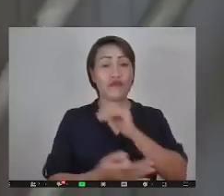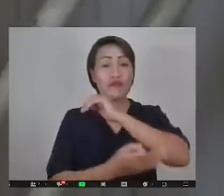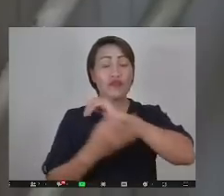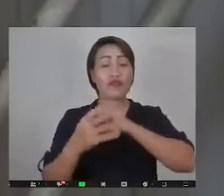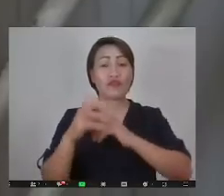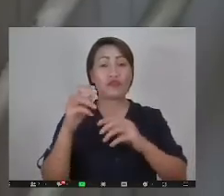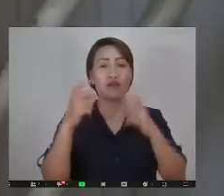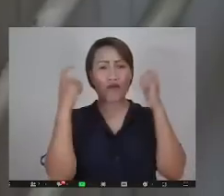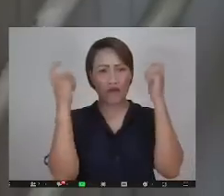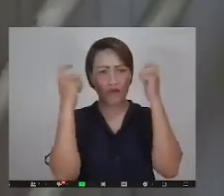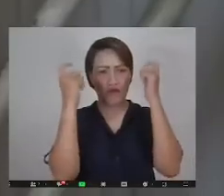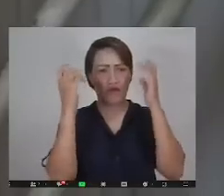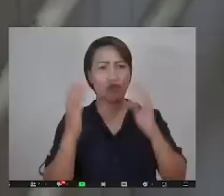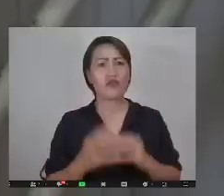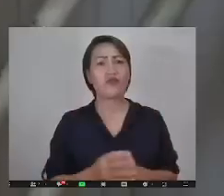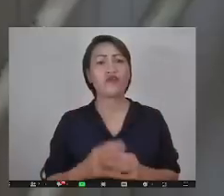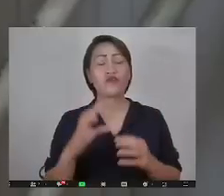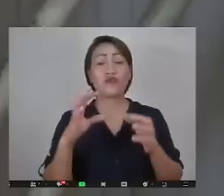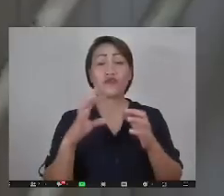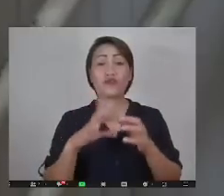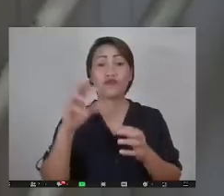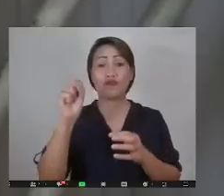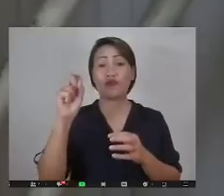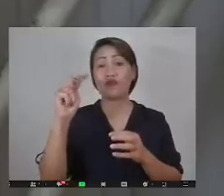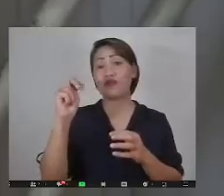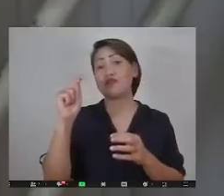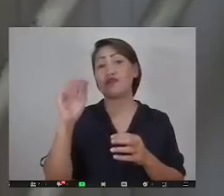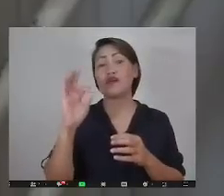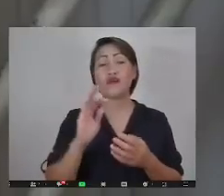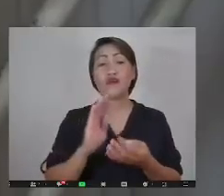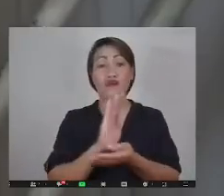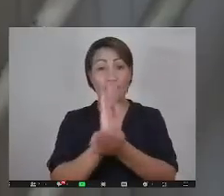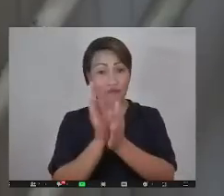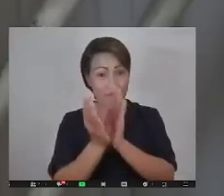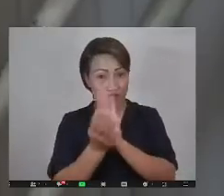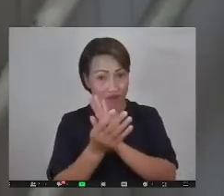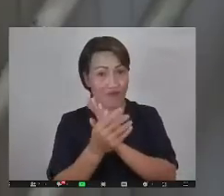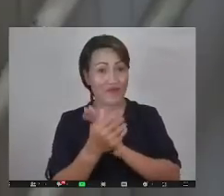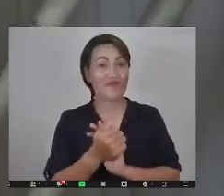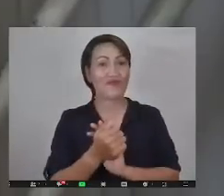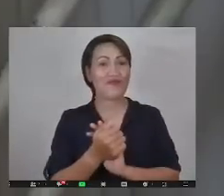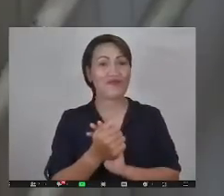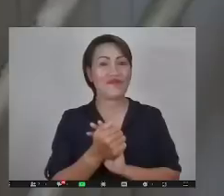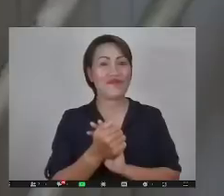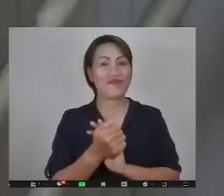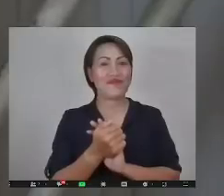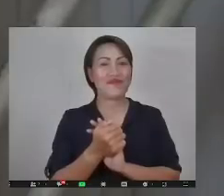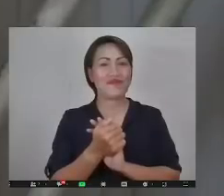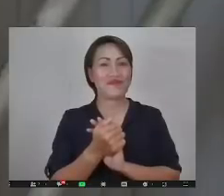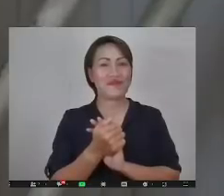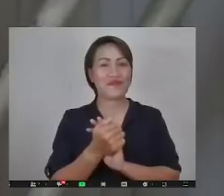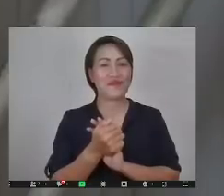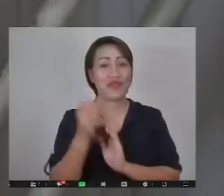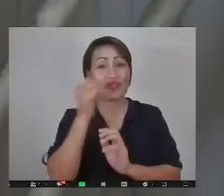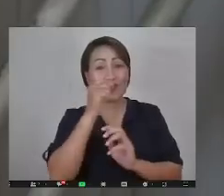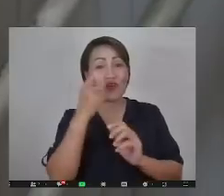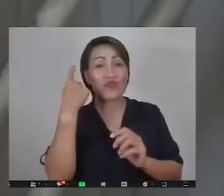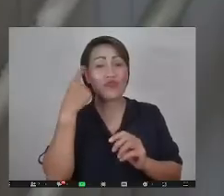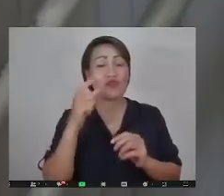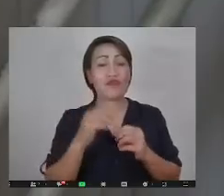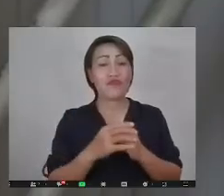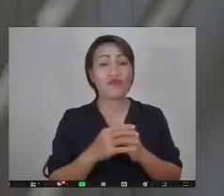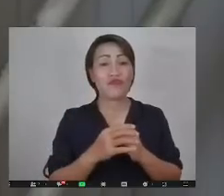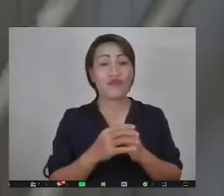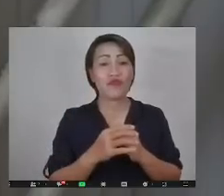become recipients of the Gokongwei Brothers Young Scientist Award for the excellence, drive, and passion they